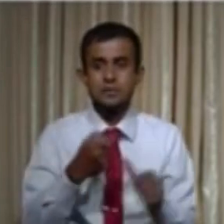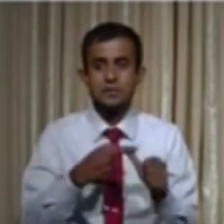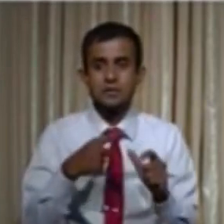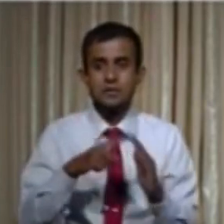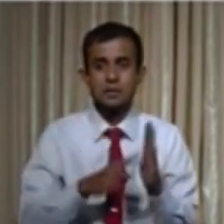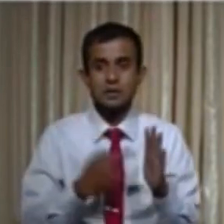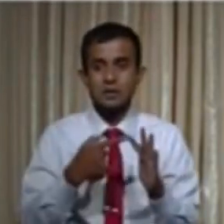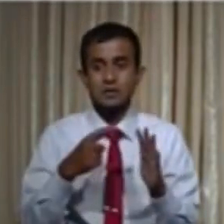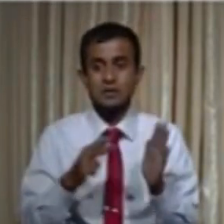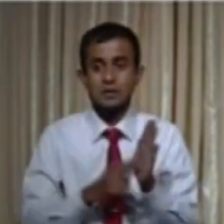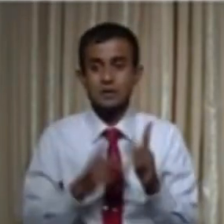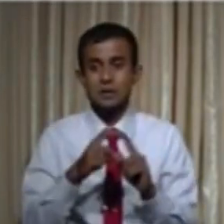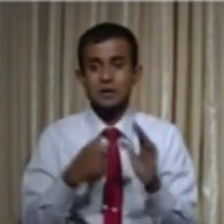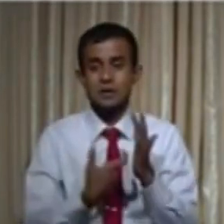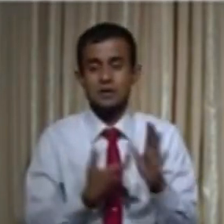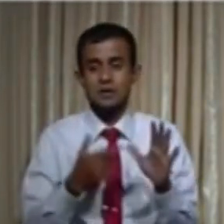I must say